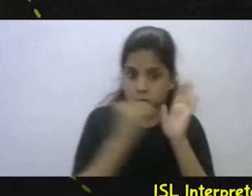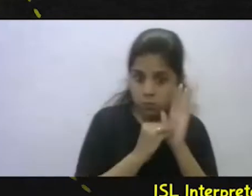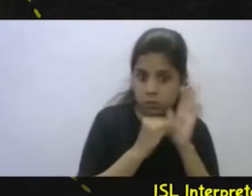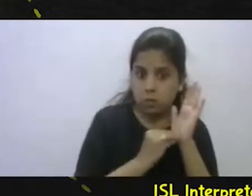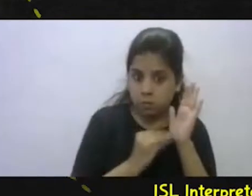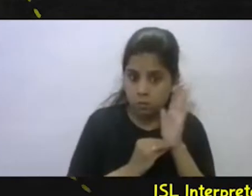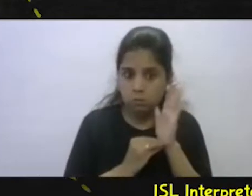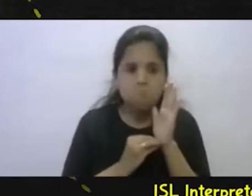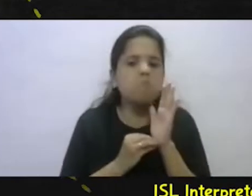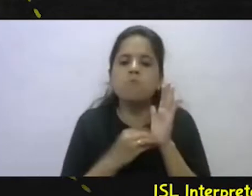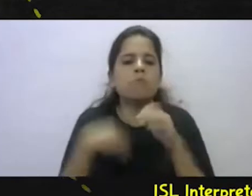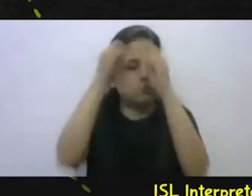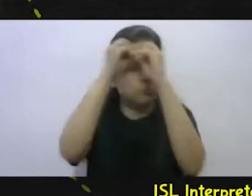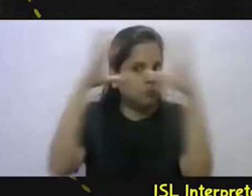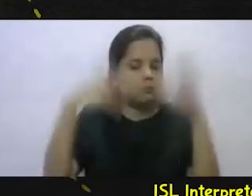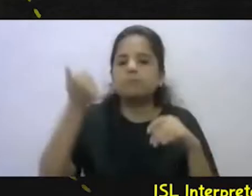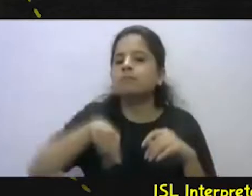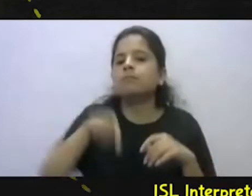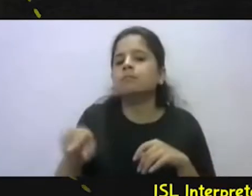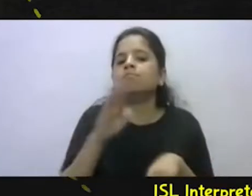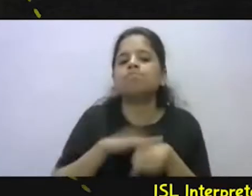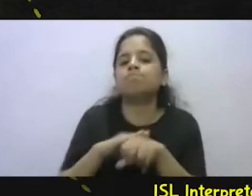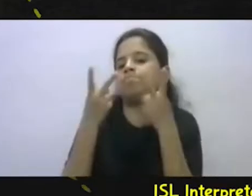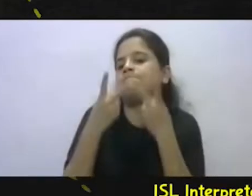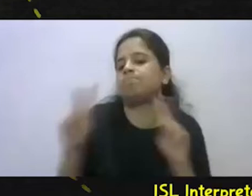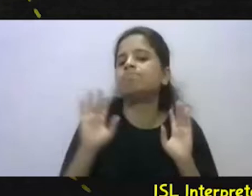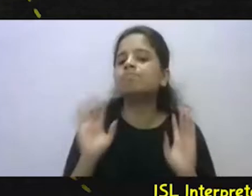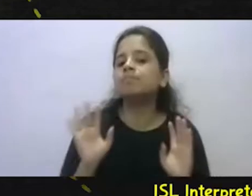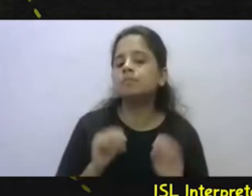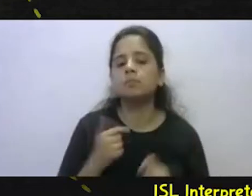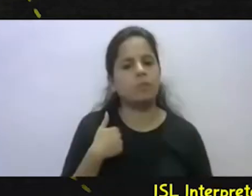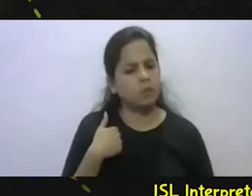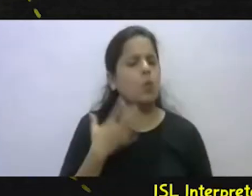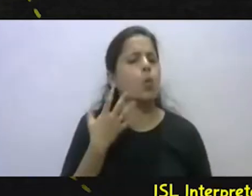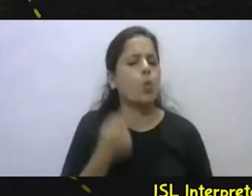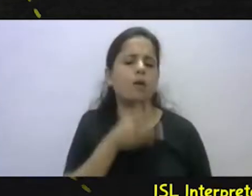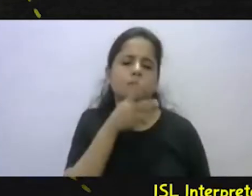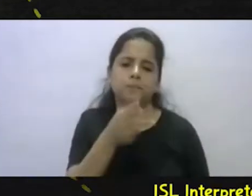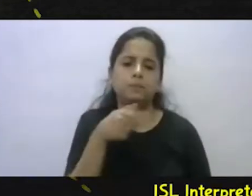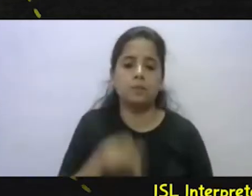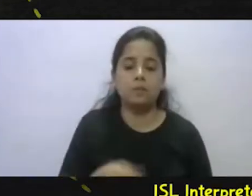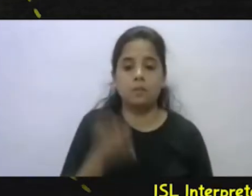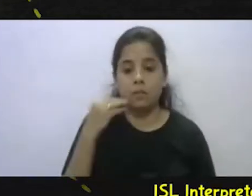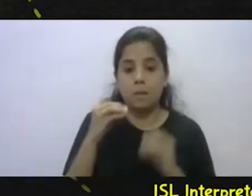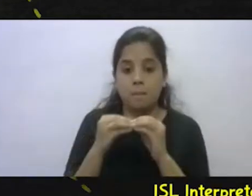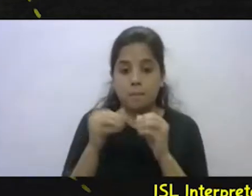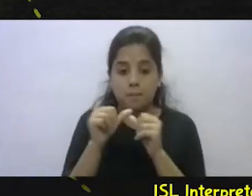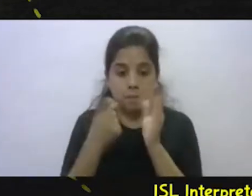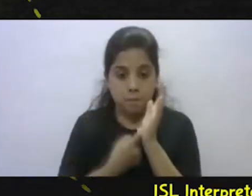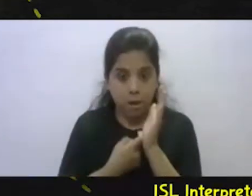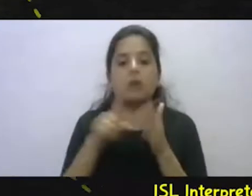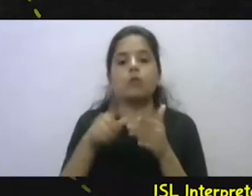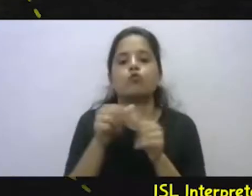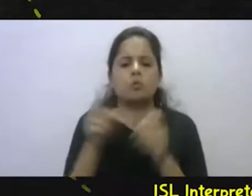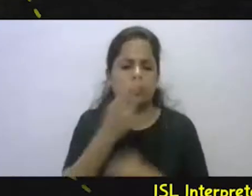way that we imagine data today. So, I also want to talk about Bara Najlal's work. She's an